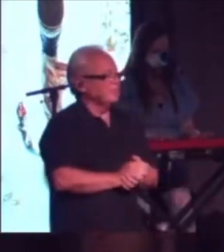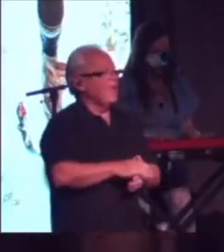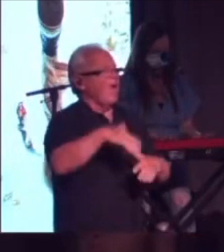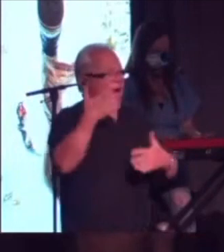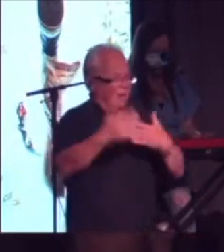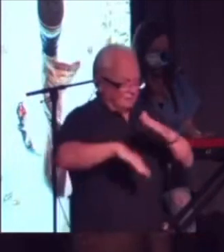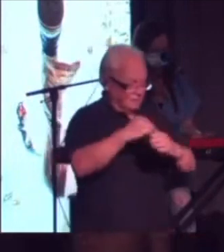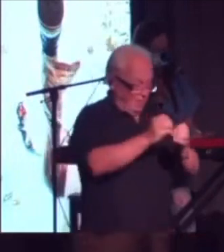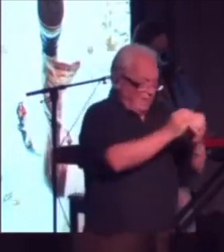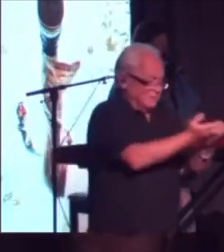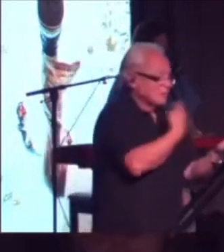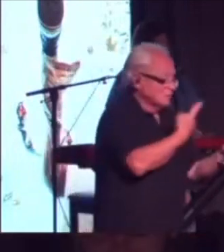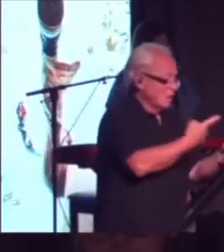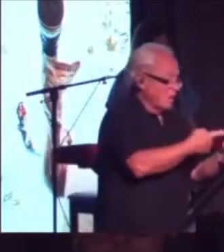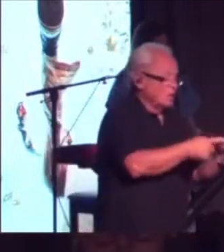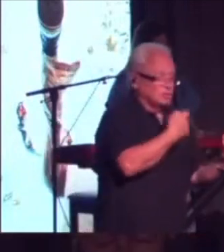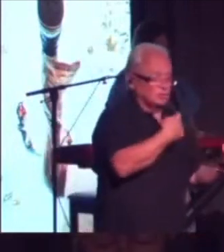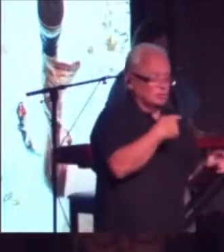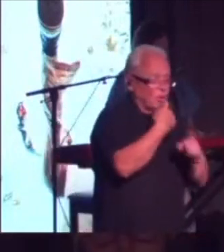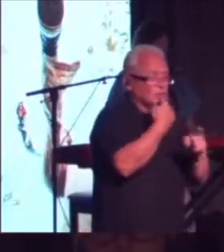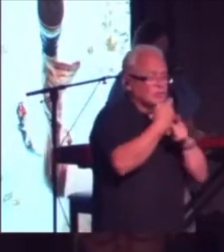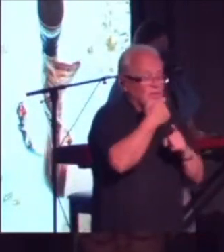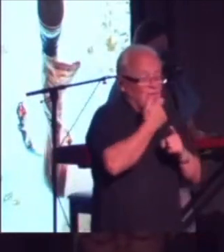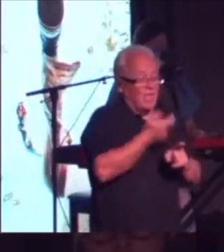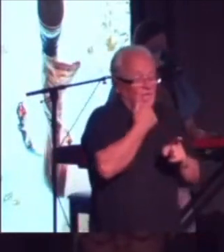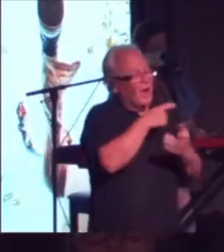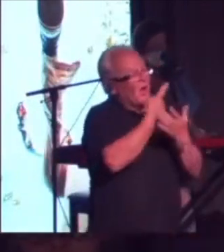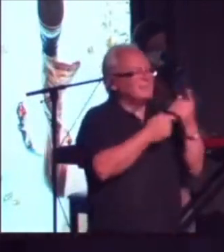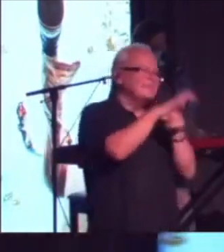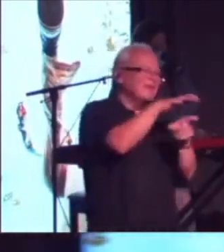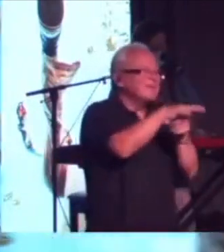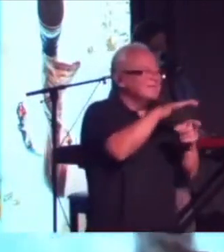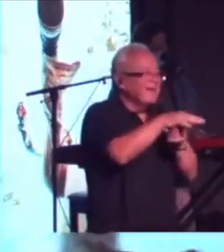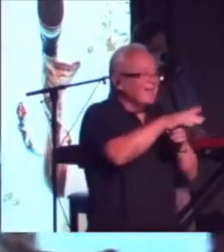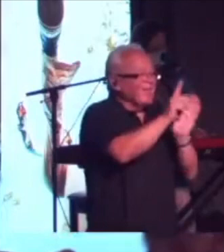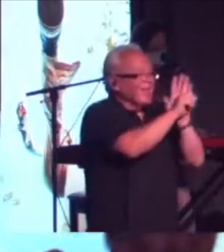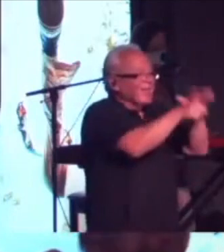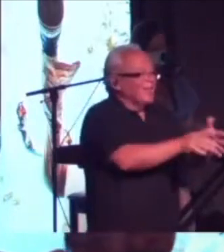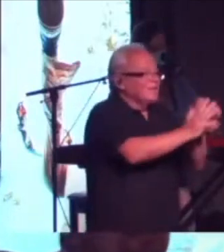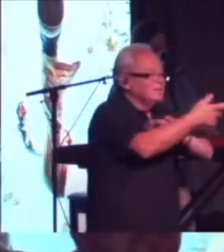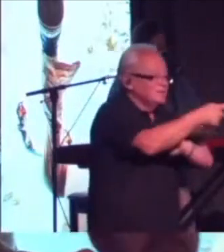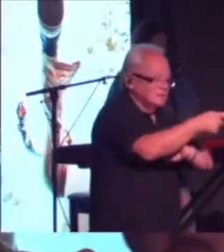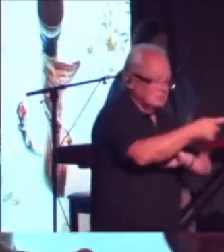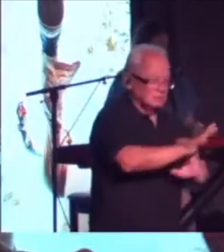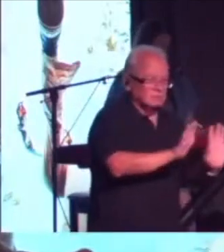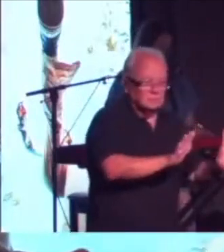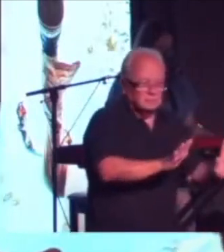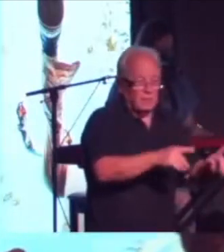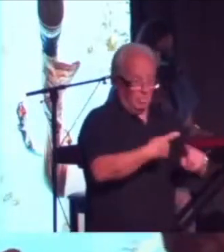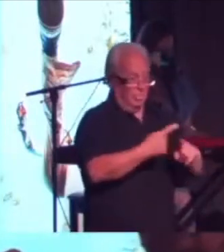for you. And the Bible says that loose talk, saying something in jest that attacks somebody's insecurities and the things that